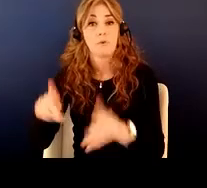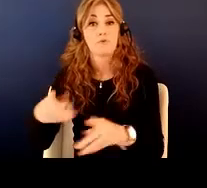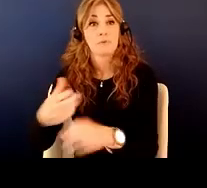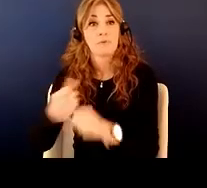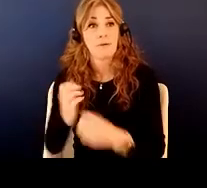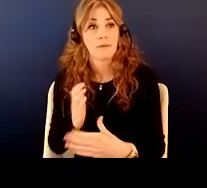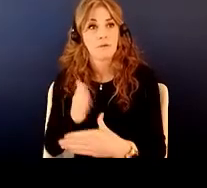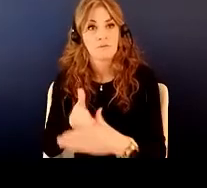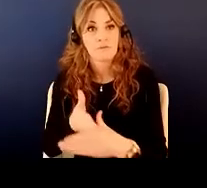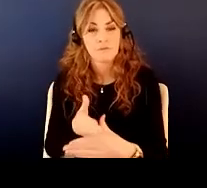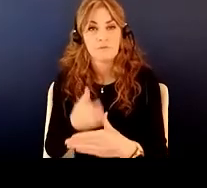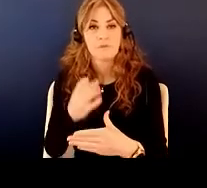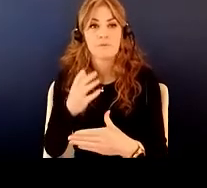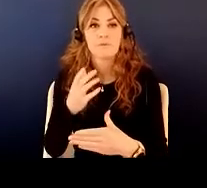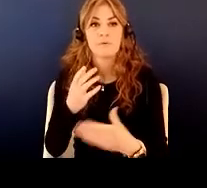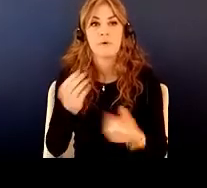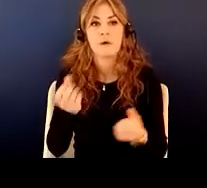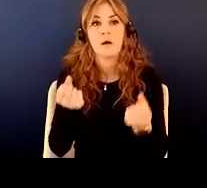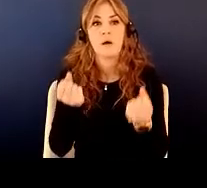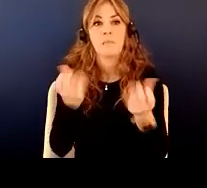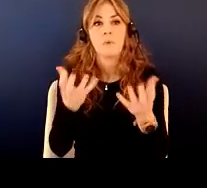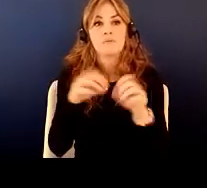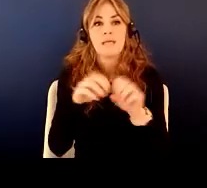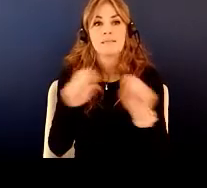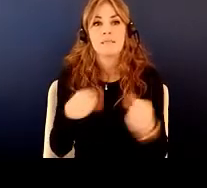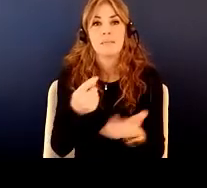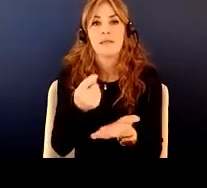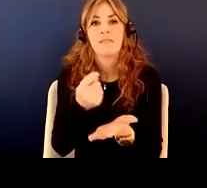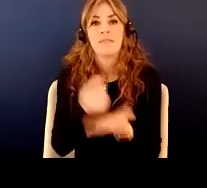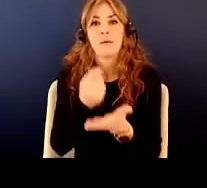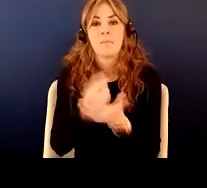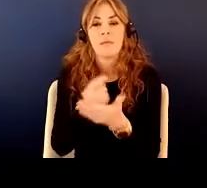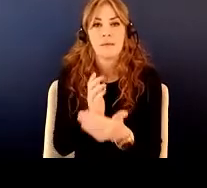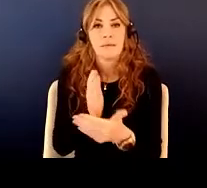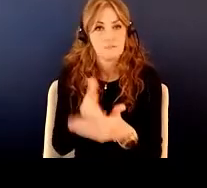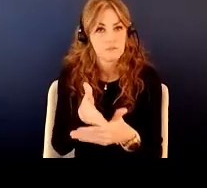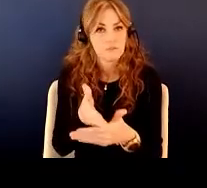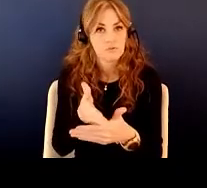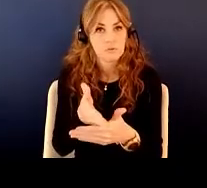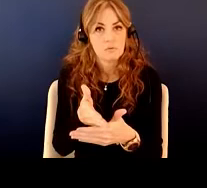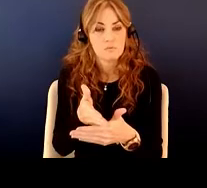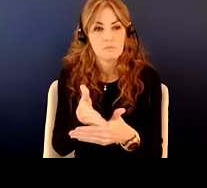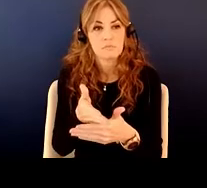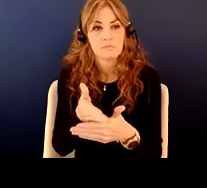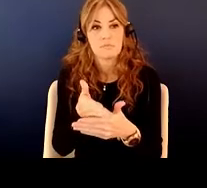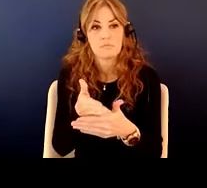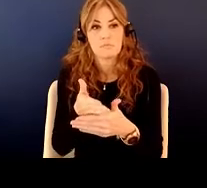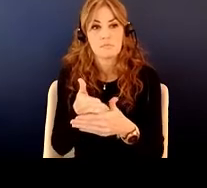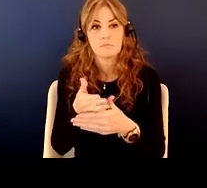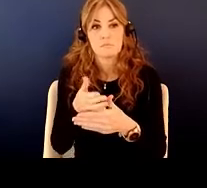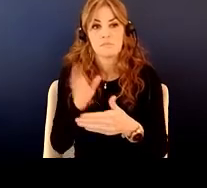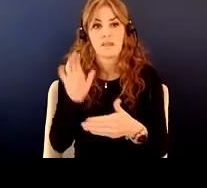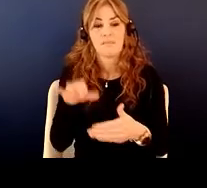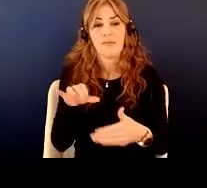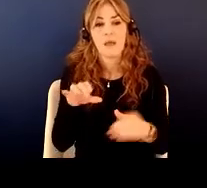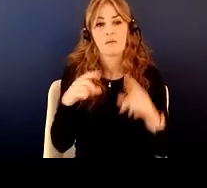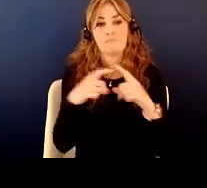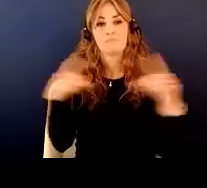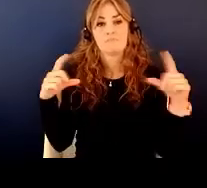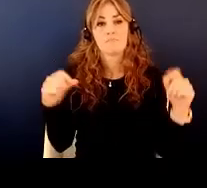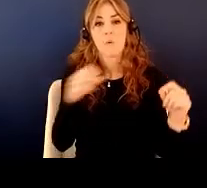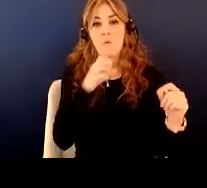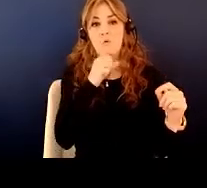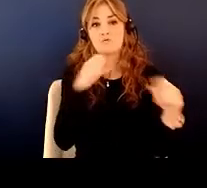intervention, in this case, the multi-systemic therapy intervention. So that orange box that I have outlined